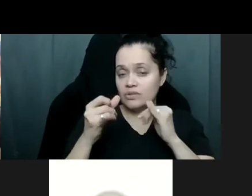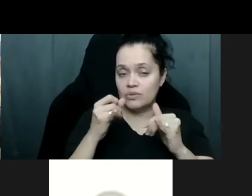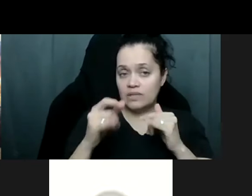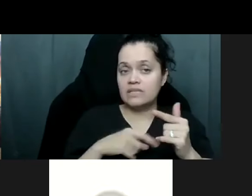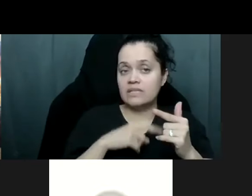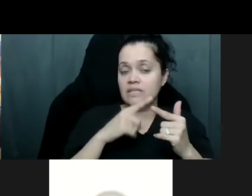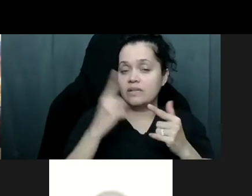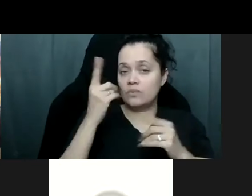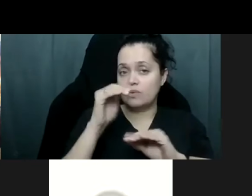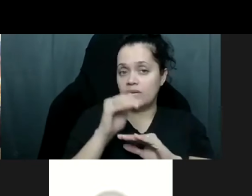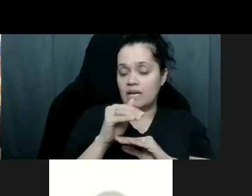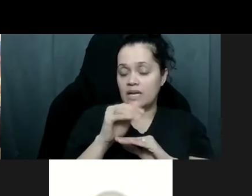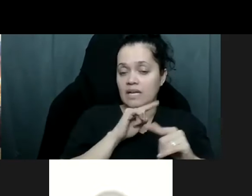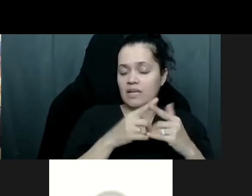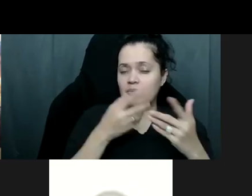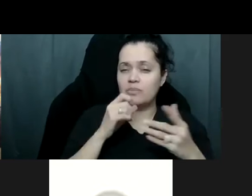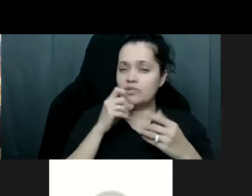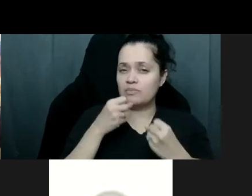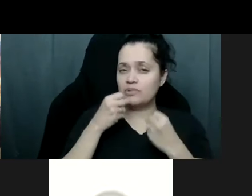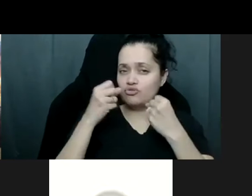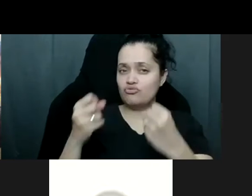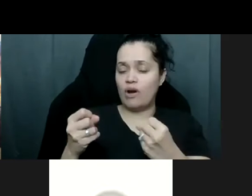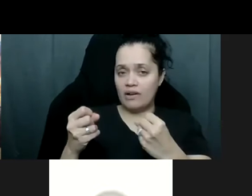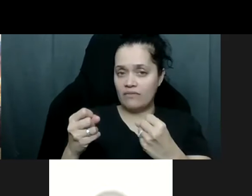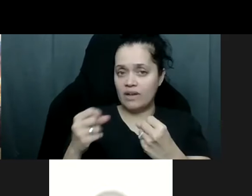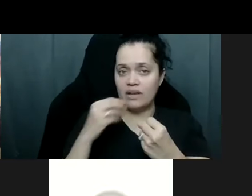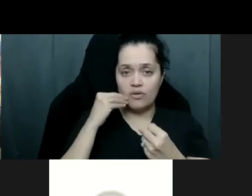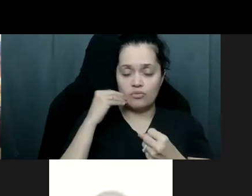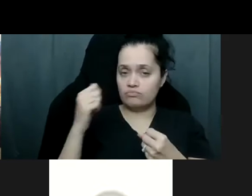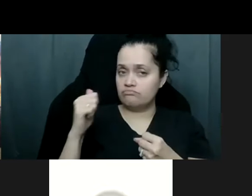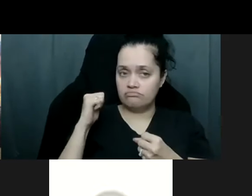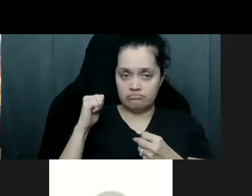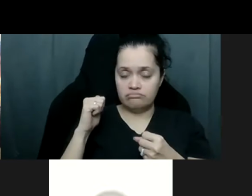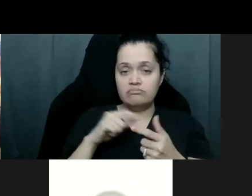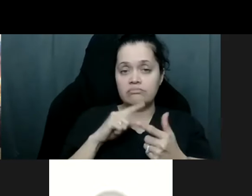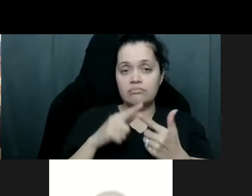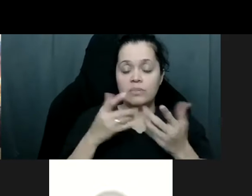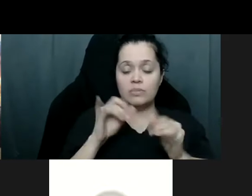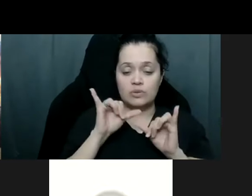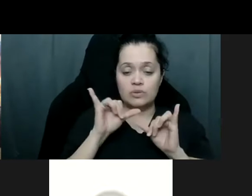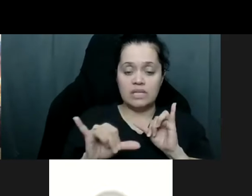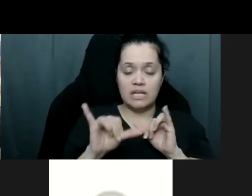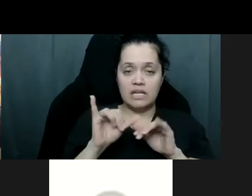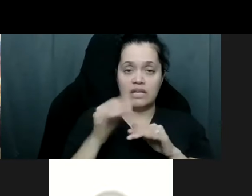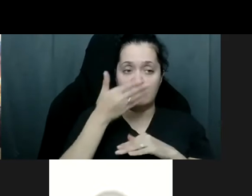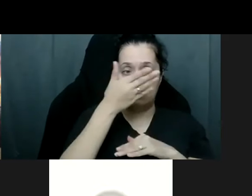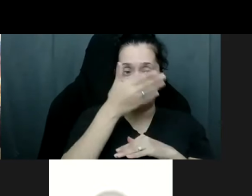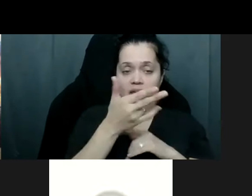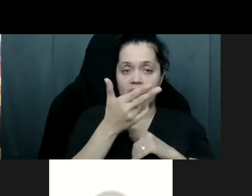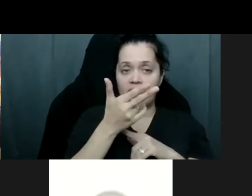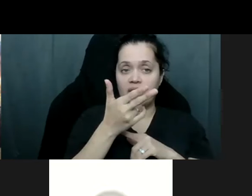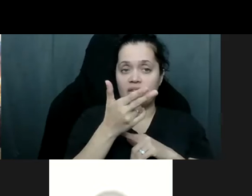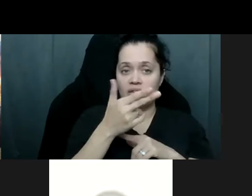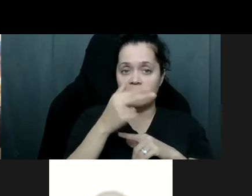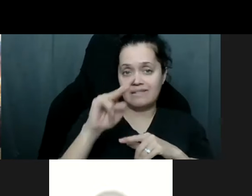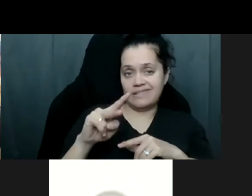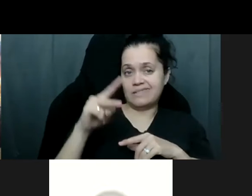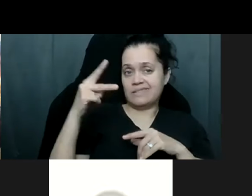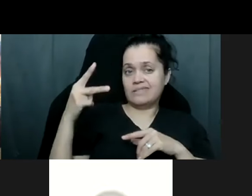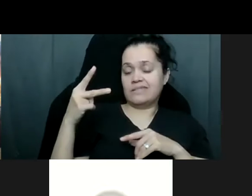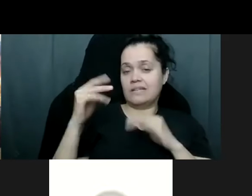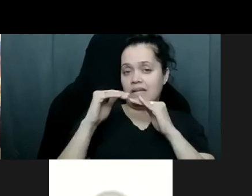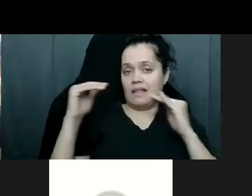night before, maybe you shouldn't be driving anywhere. Maybe you just spend the night there at the second